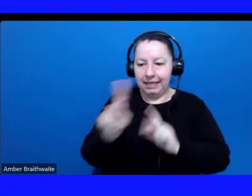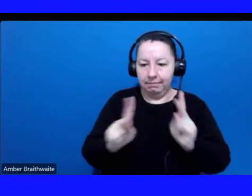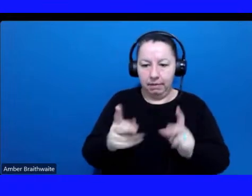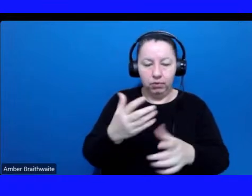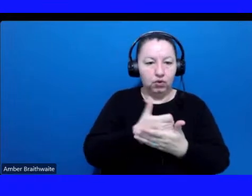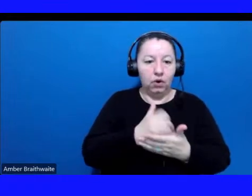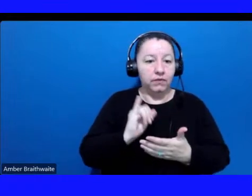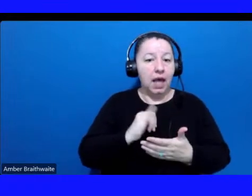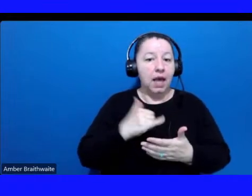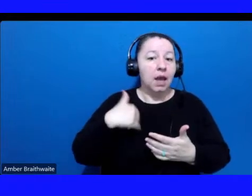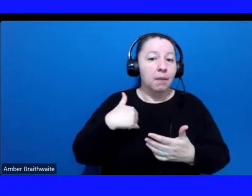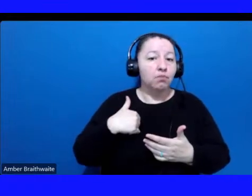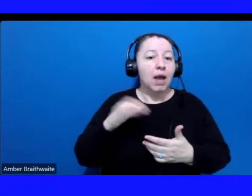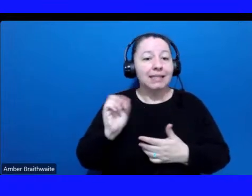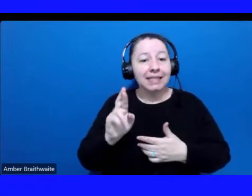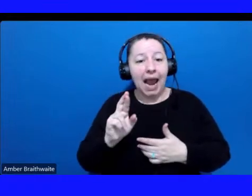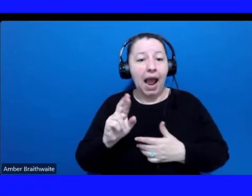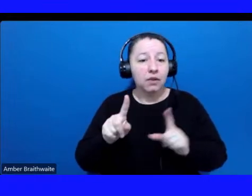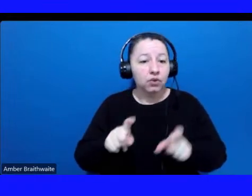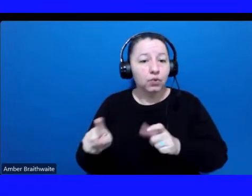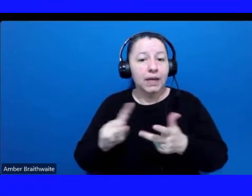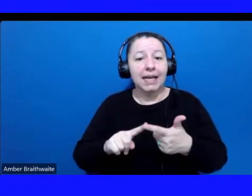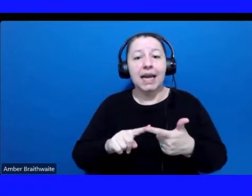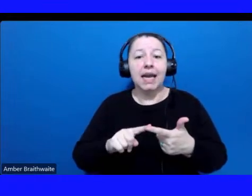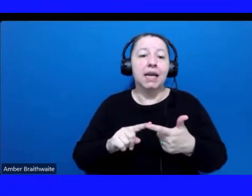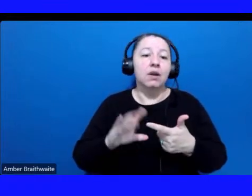had, you can ask now.